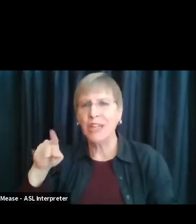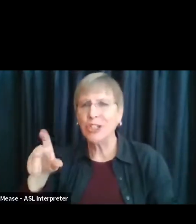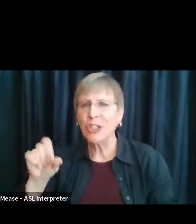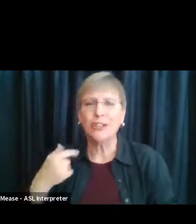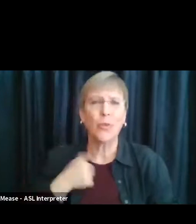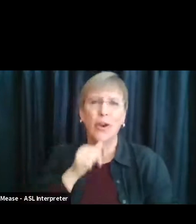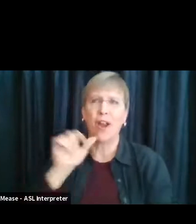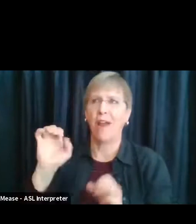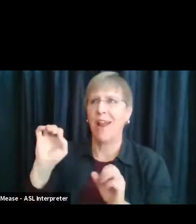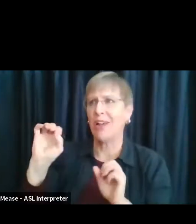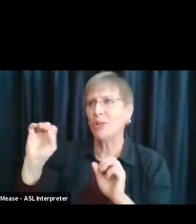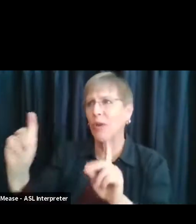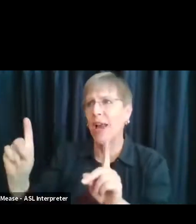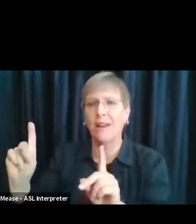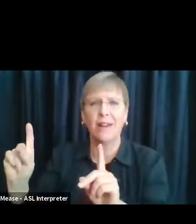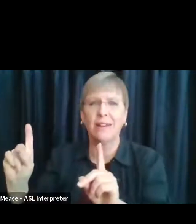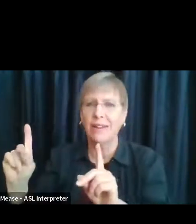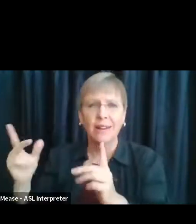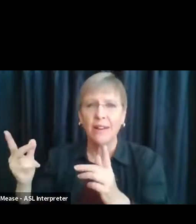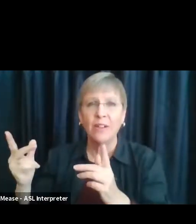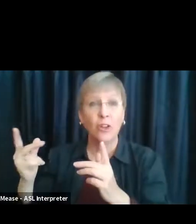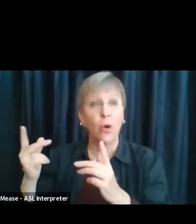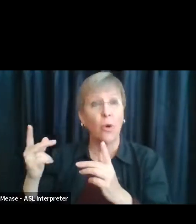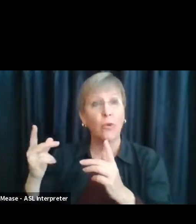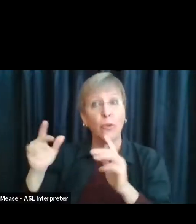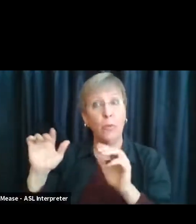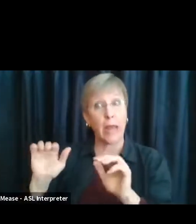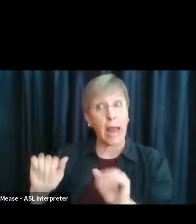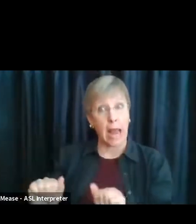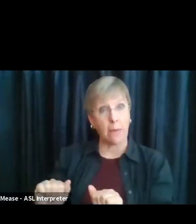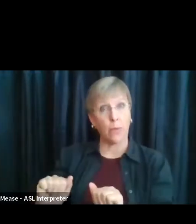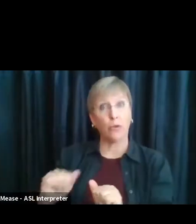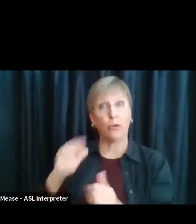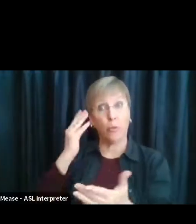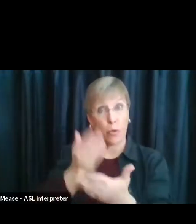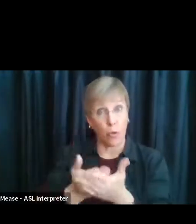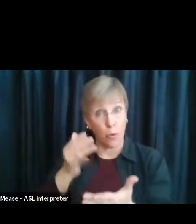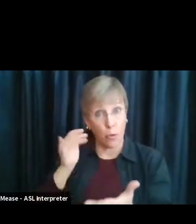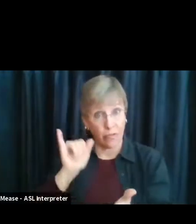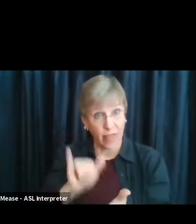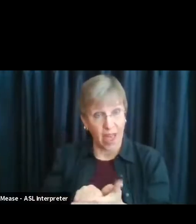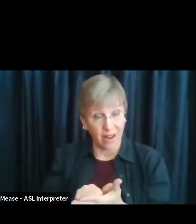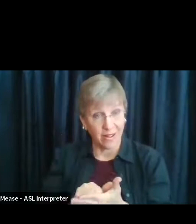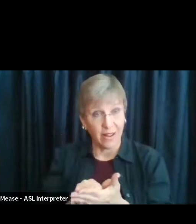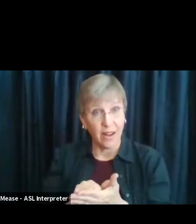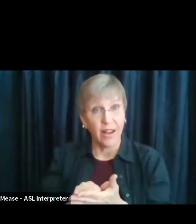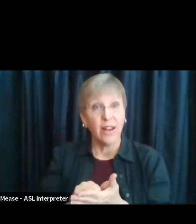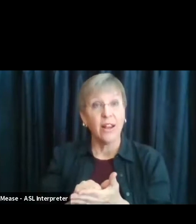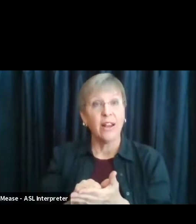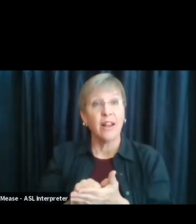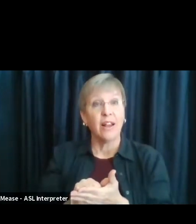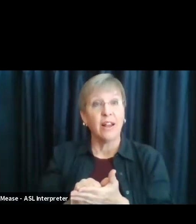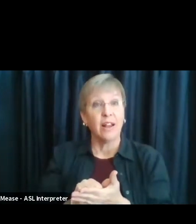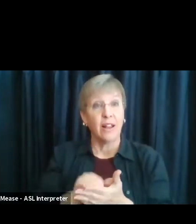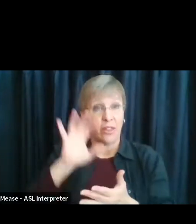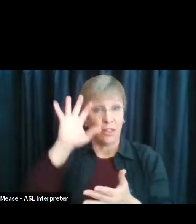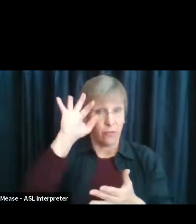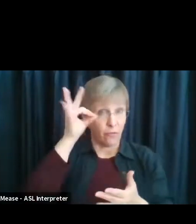not educated. And so to be able to prove that, they had to erase who we